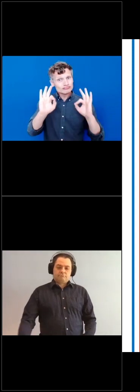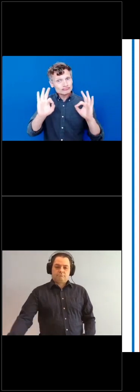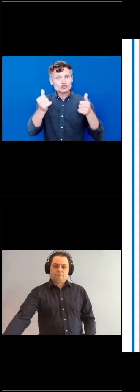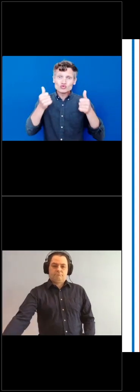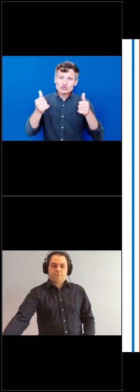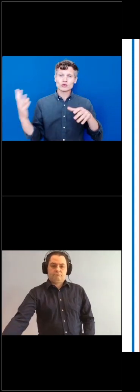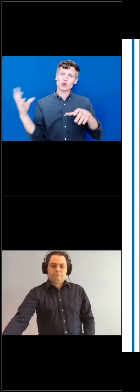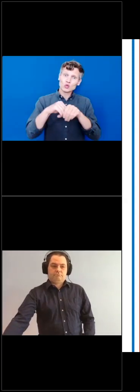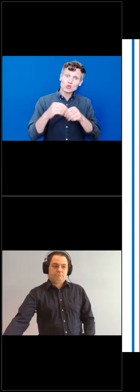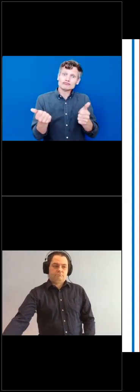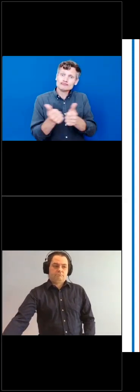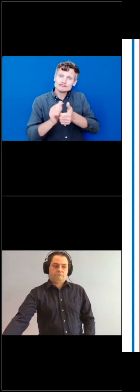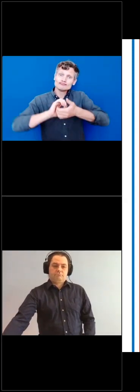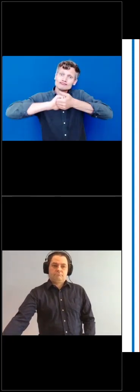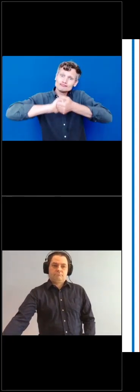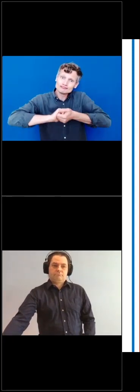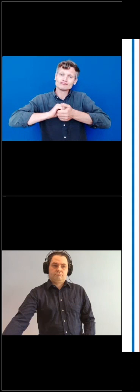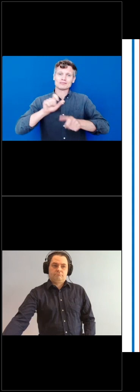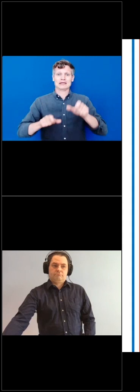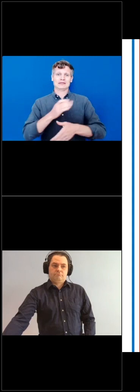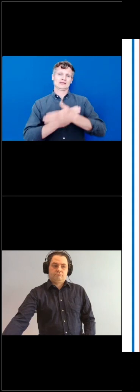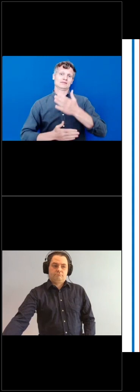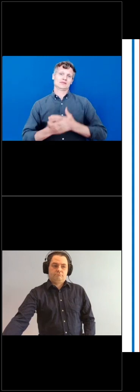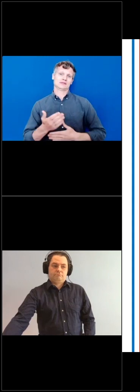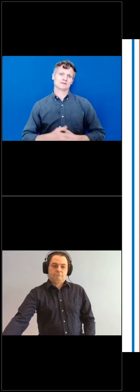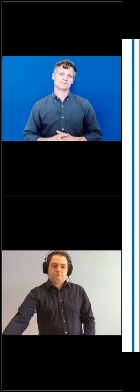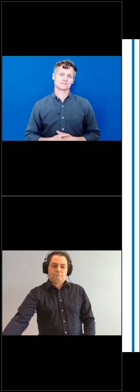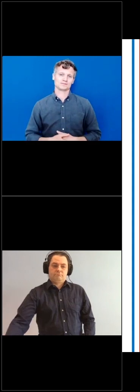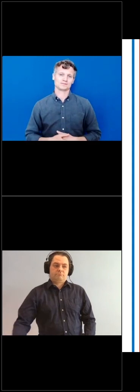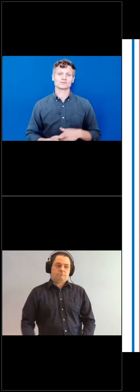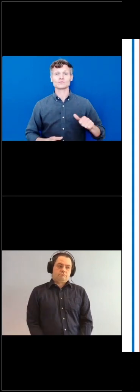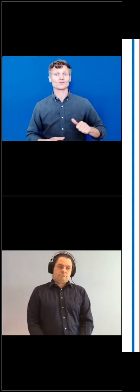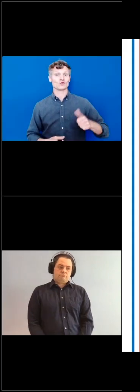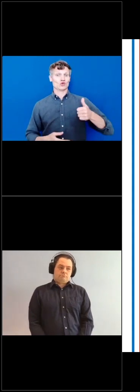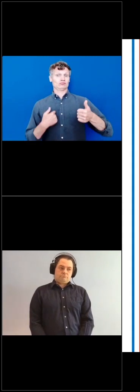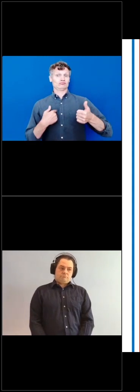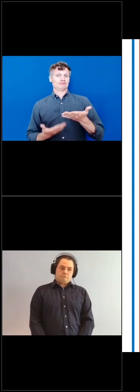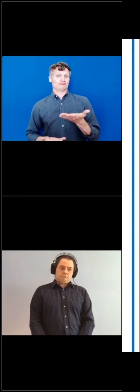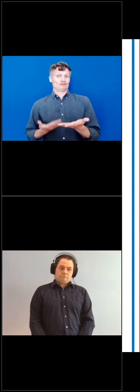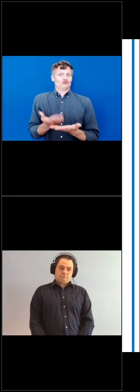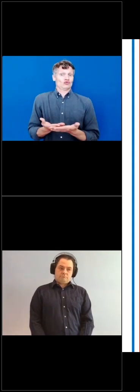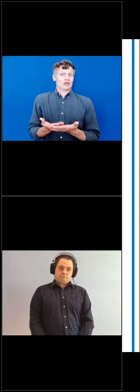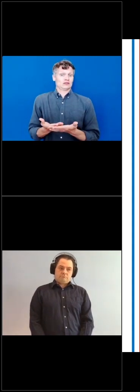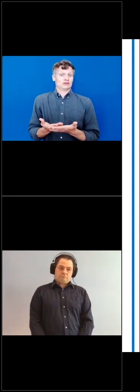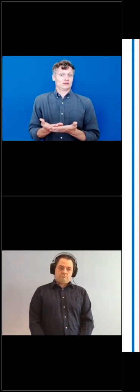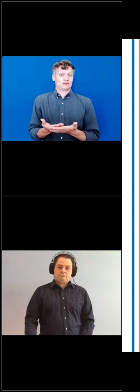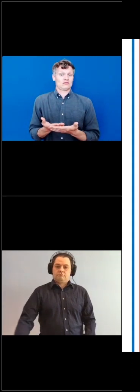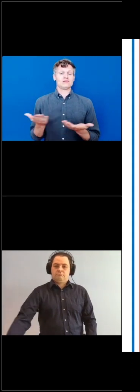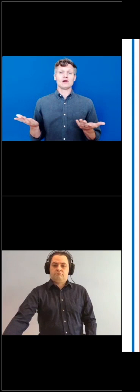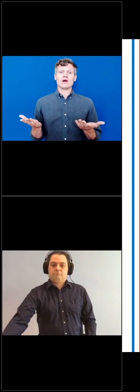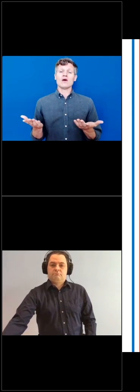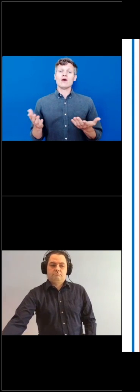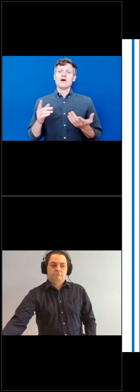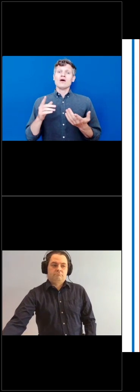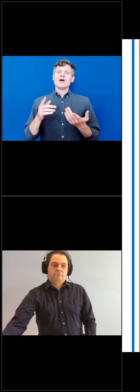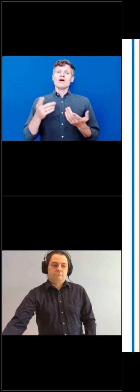with disabilities. So first of all, I would suggest us to pause quickly on the concept of disability, and I will